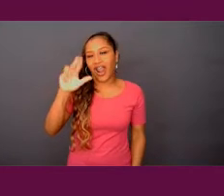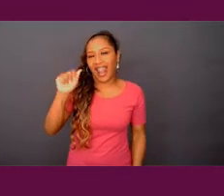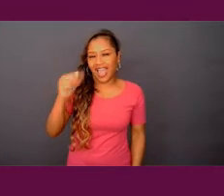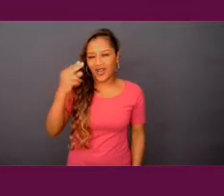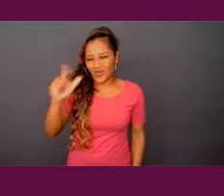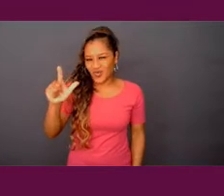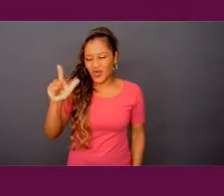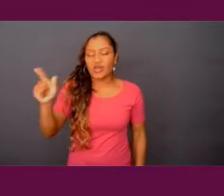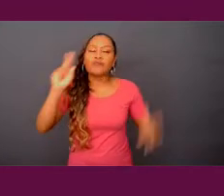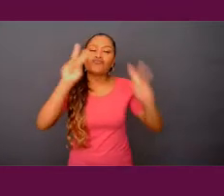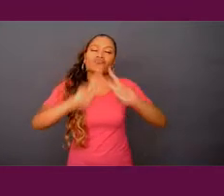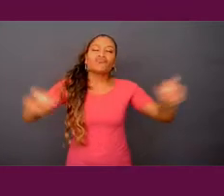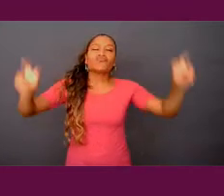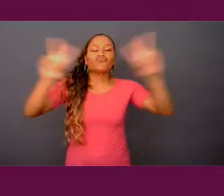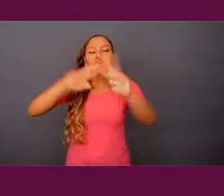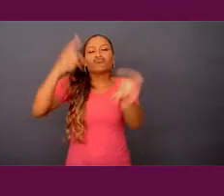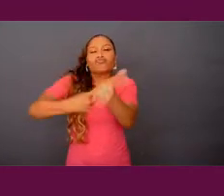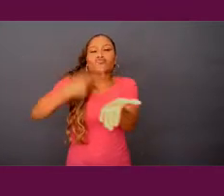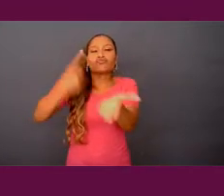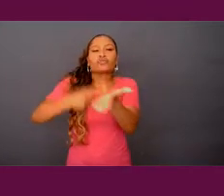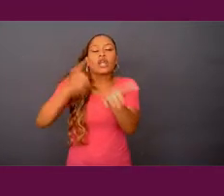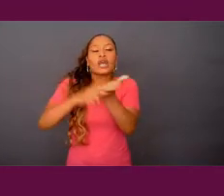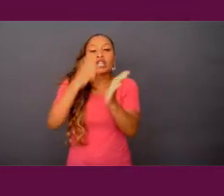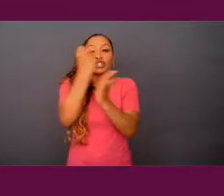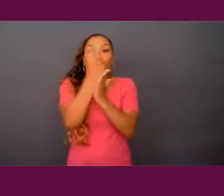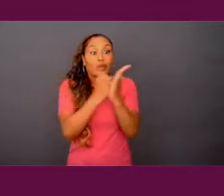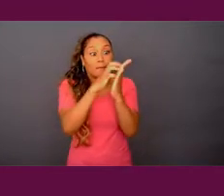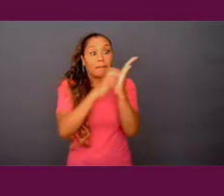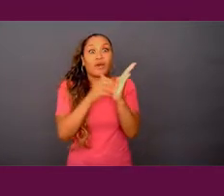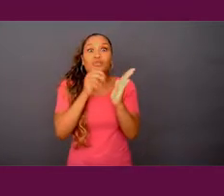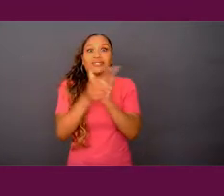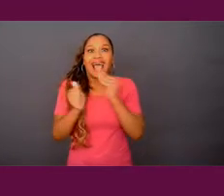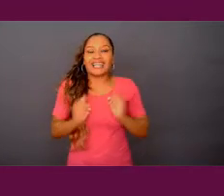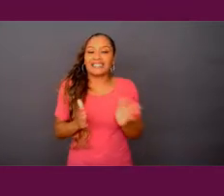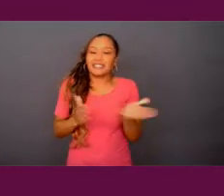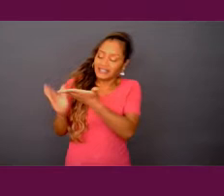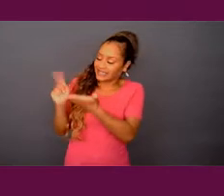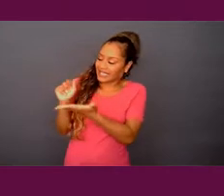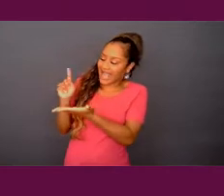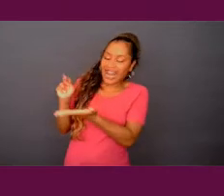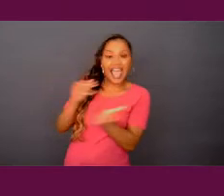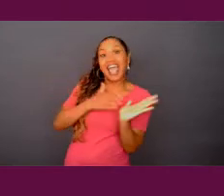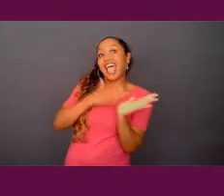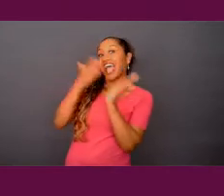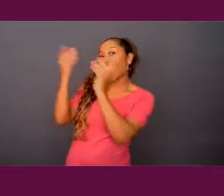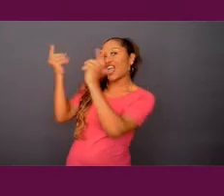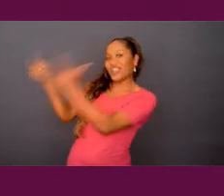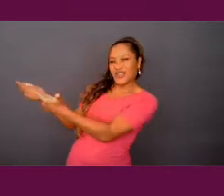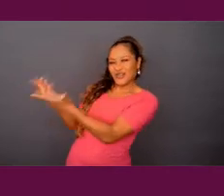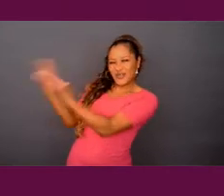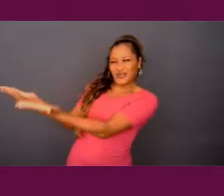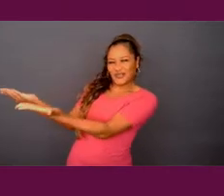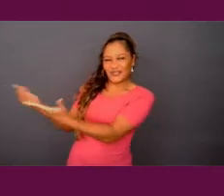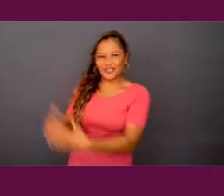the journey of a script through talent. Tatiana, over to you.